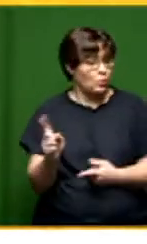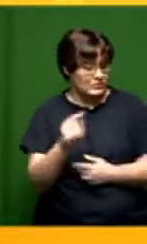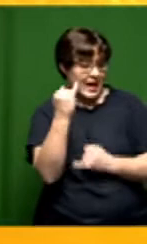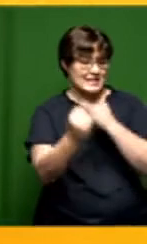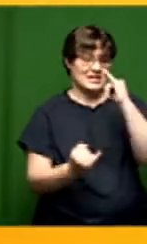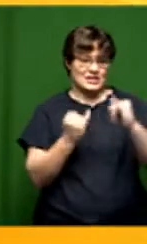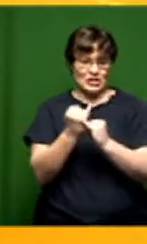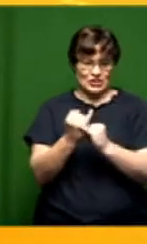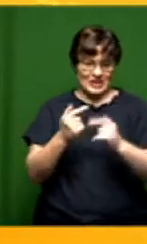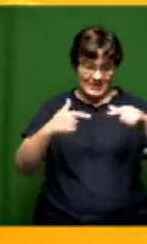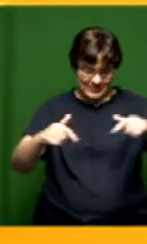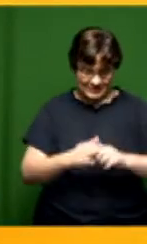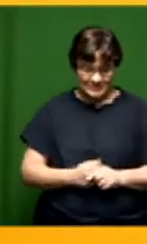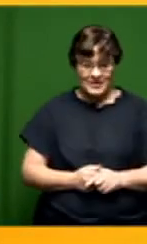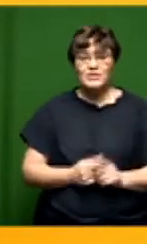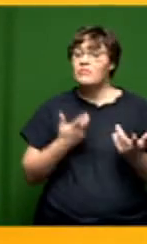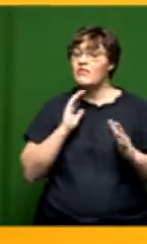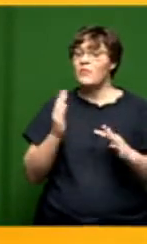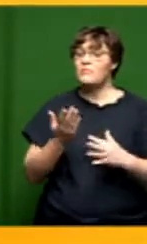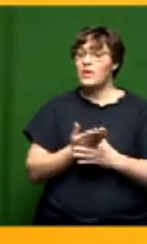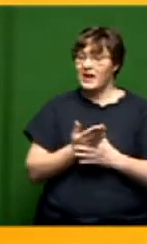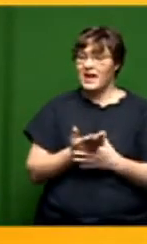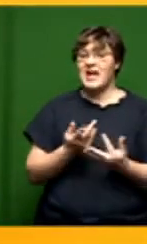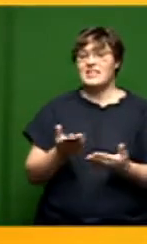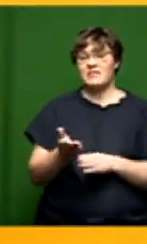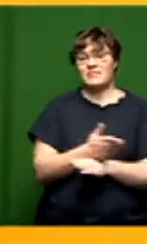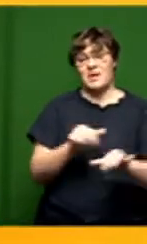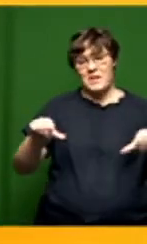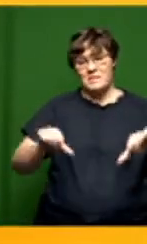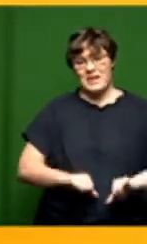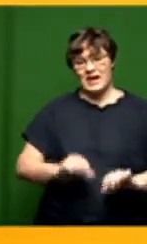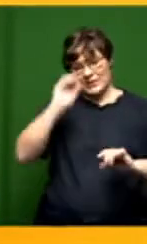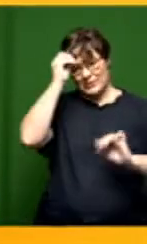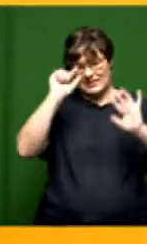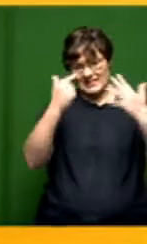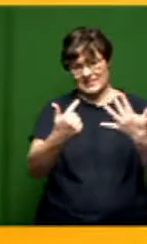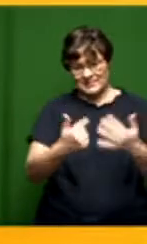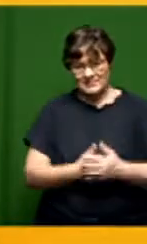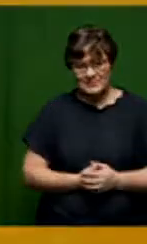So that's where we're going to leave that one, and we're going to take a quick break before we come to your news at 7.